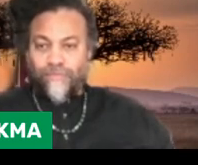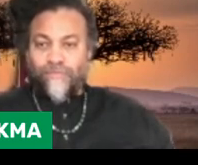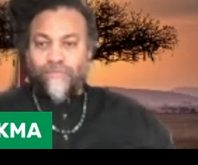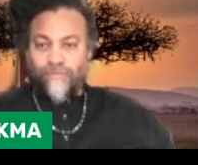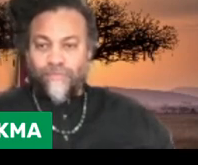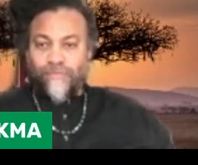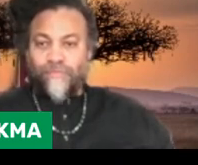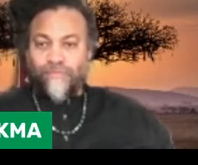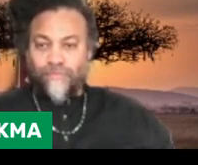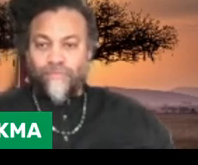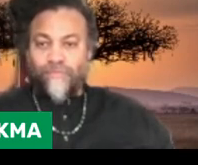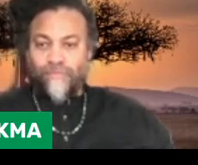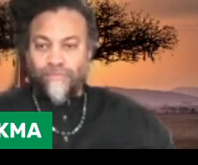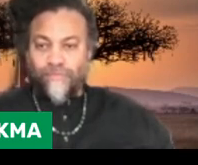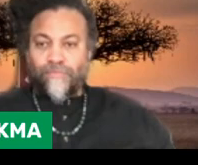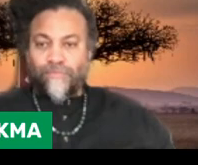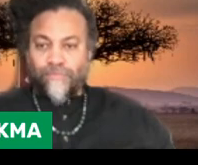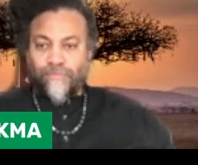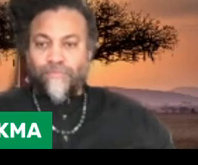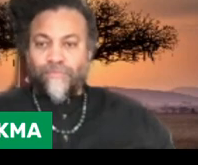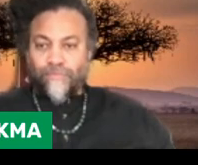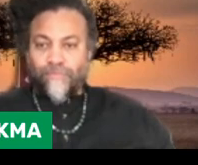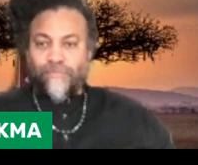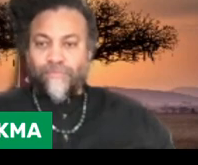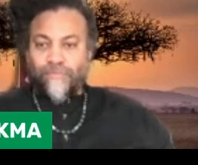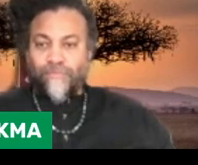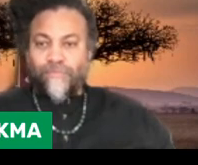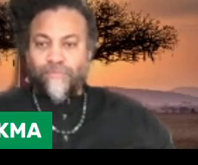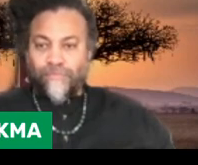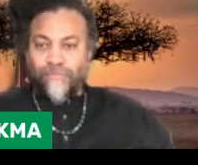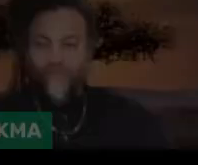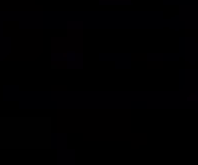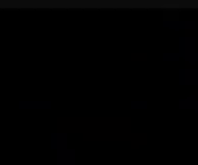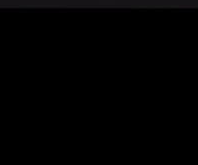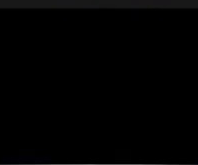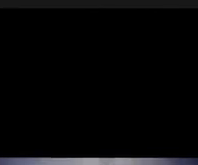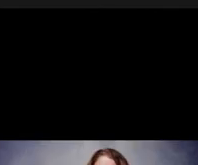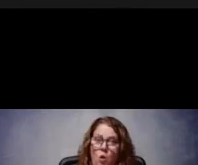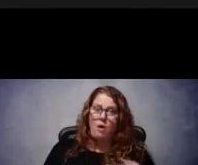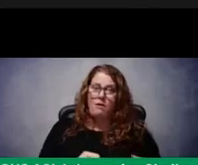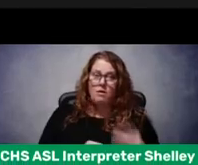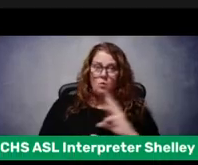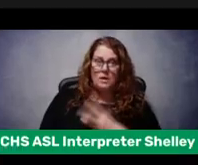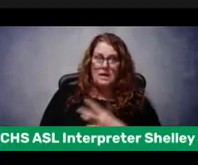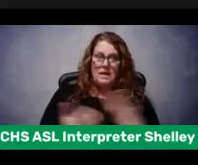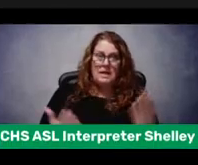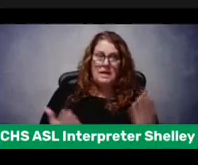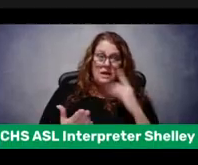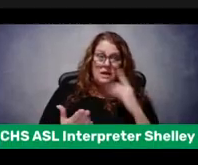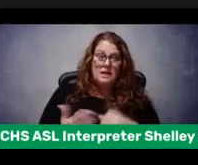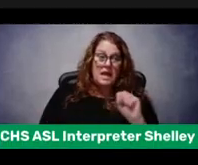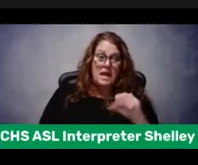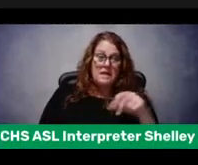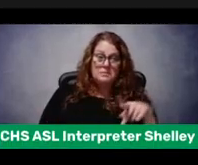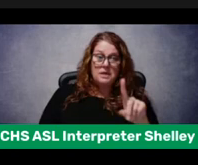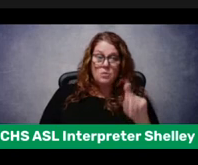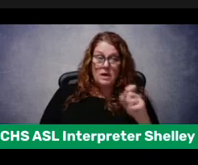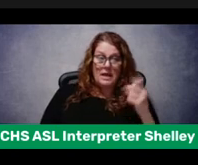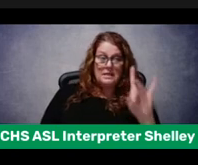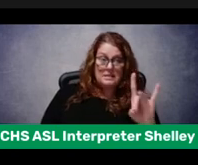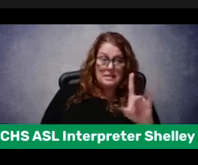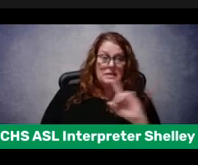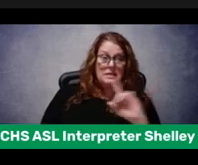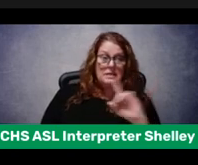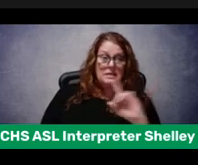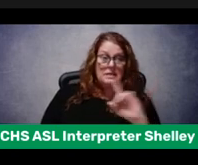that happen. And like, I'm using the royal we here. So I think it was SB 118, I'm not 100%